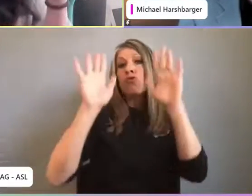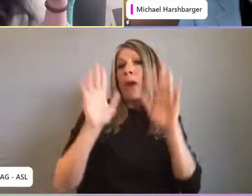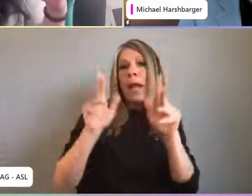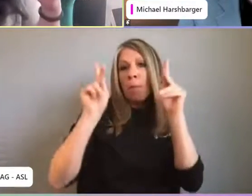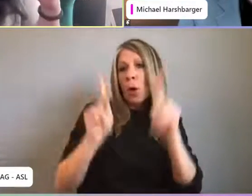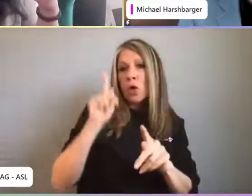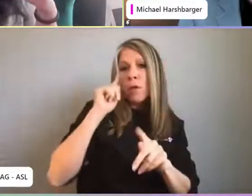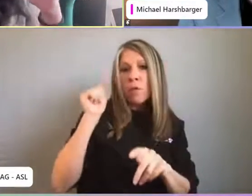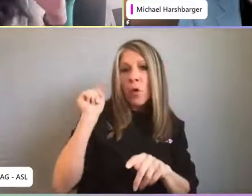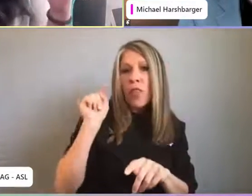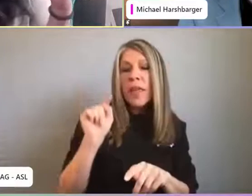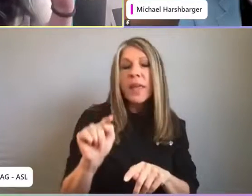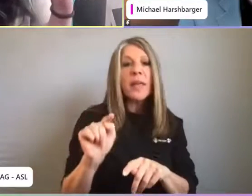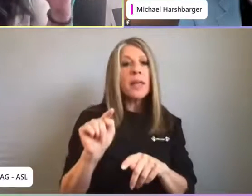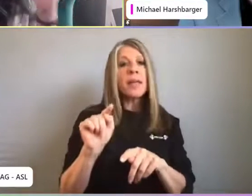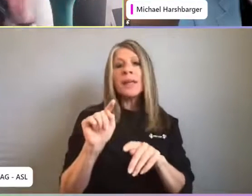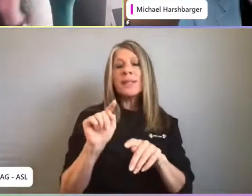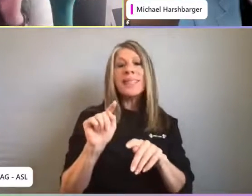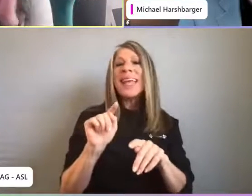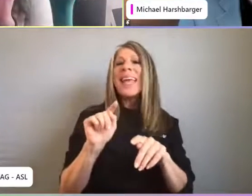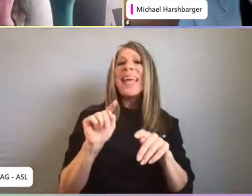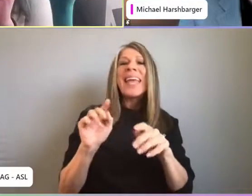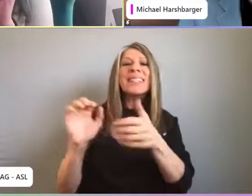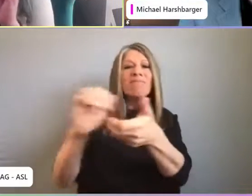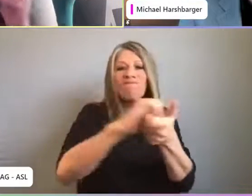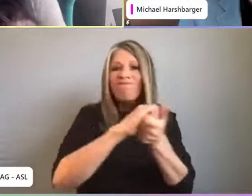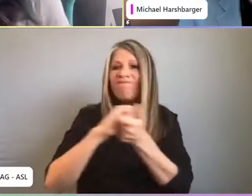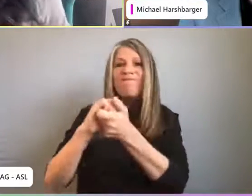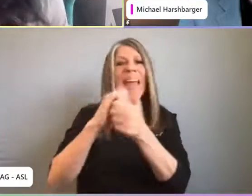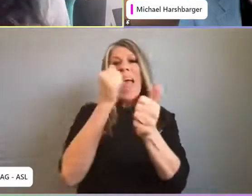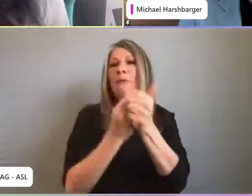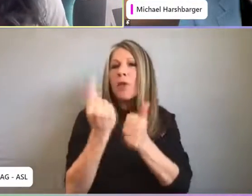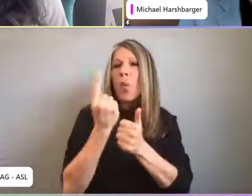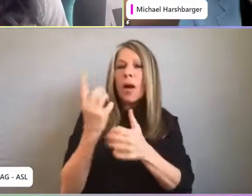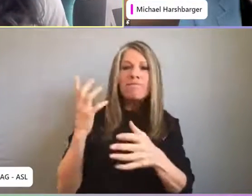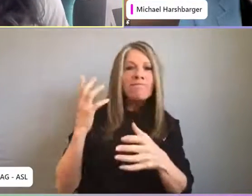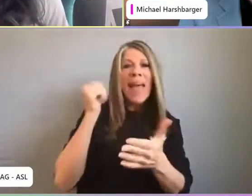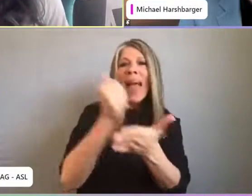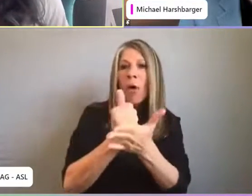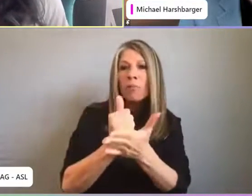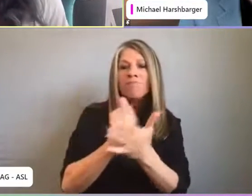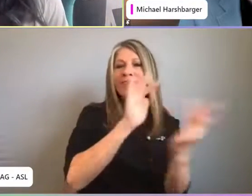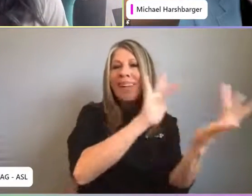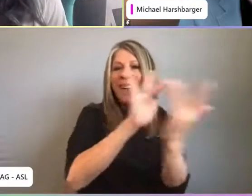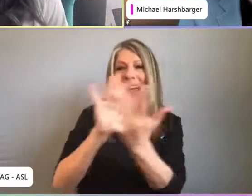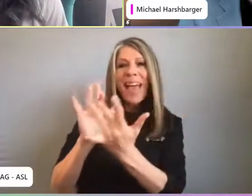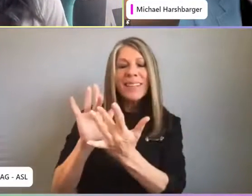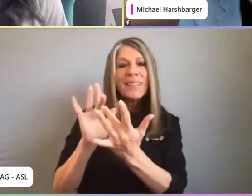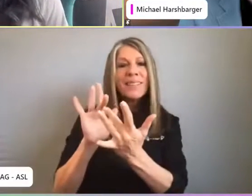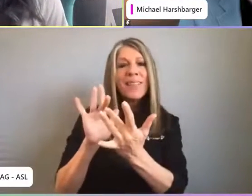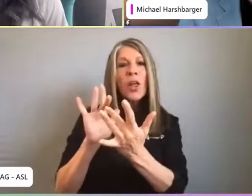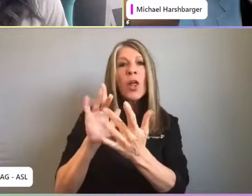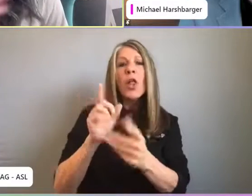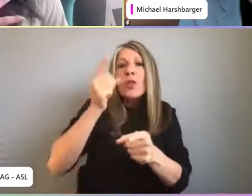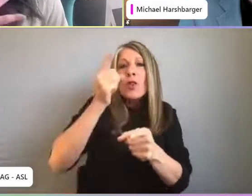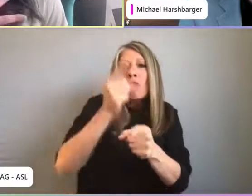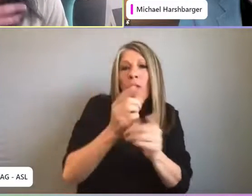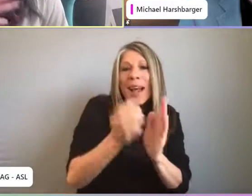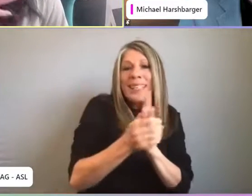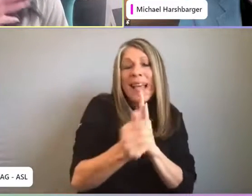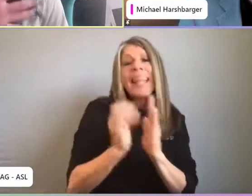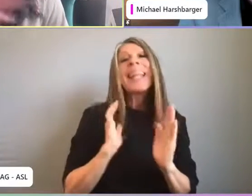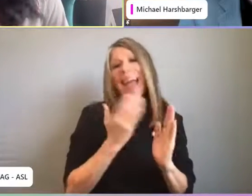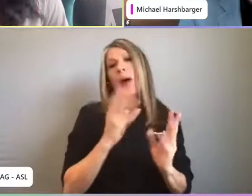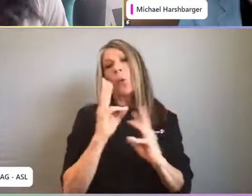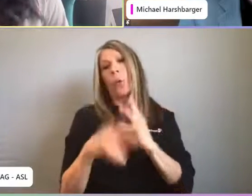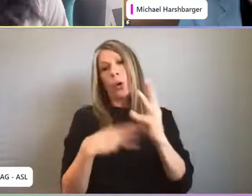this or that or what. It's a mutual meeting of needs, and it's helping connect the right talent in our